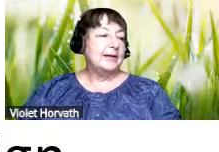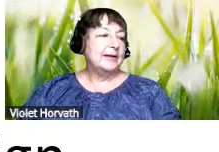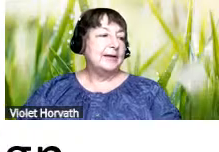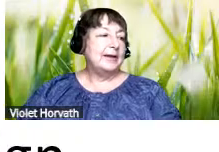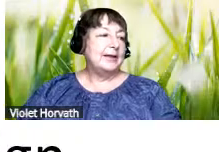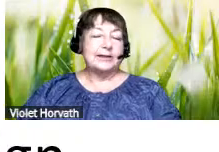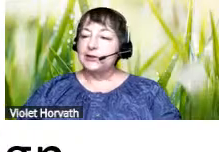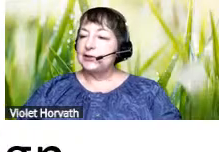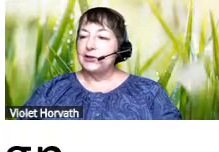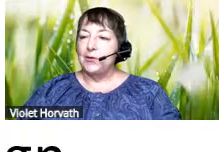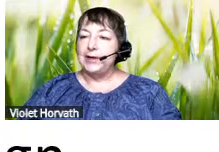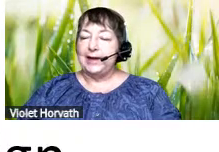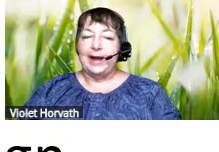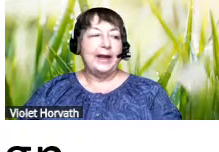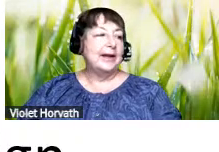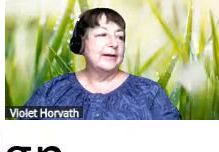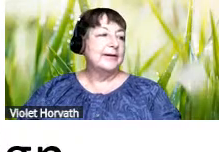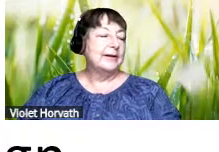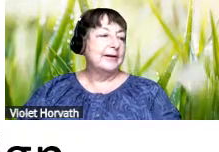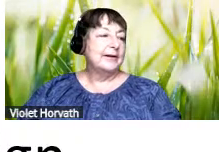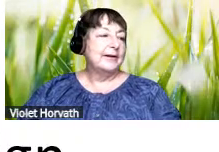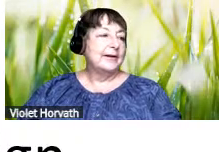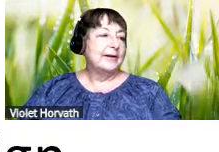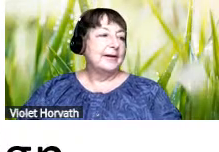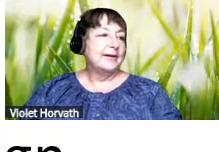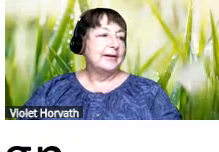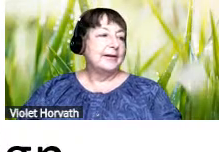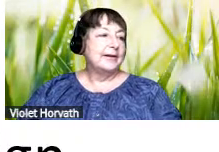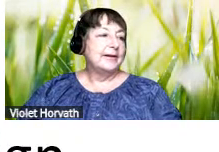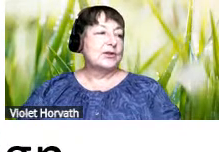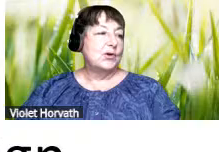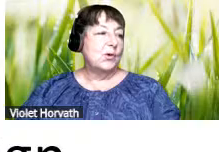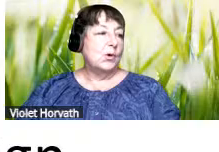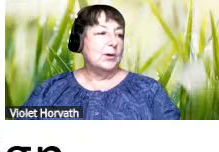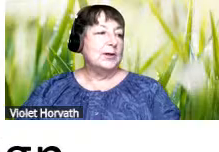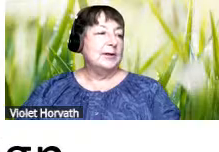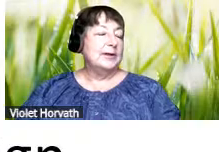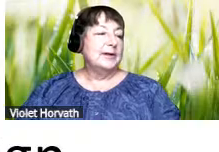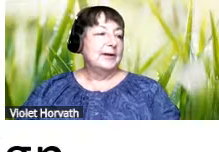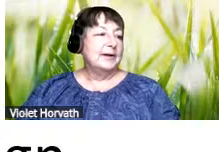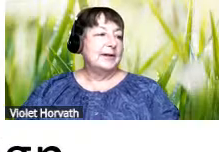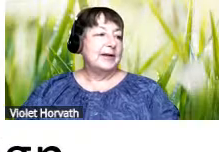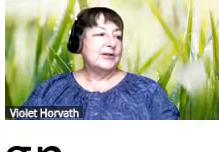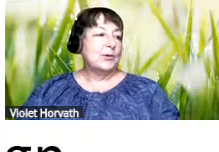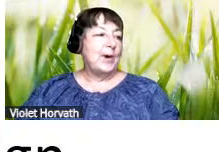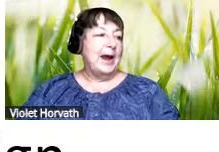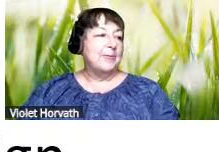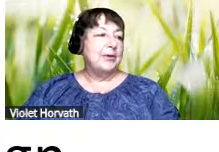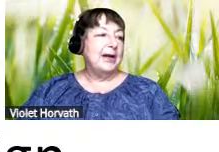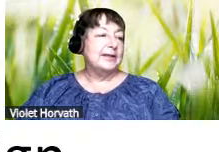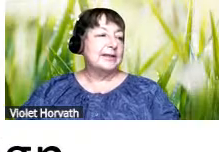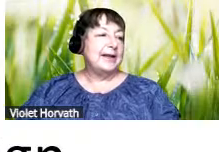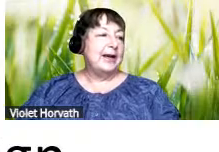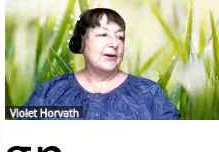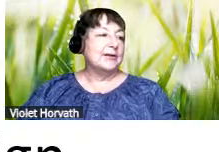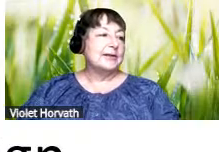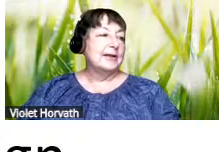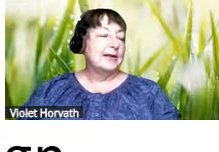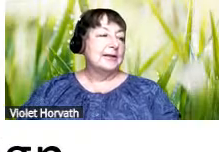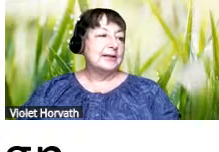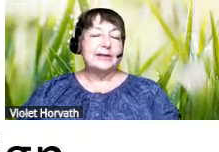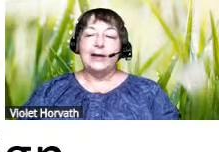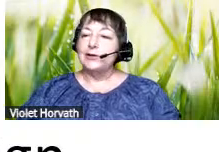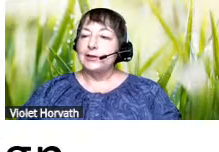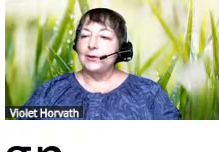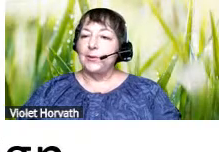and it's a snowy day. There's a school. There's a ramp and stairs.